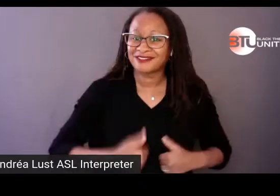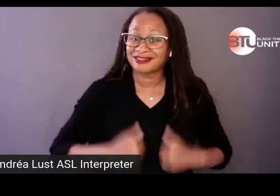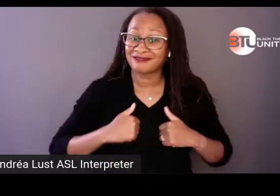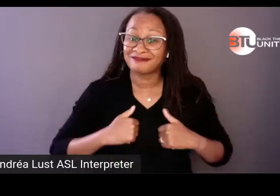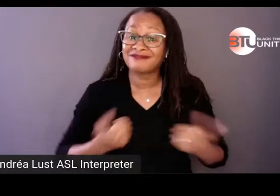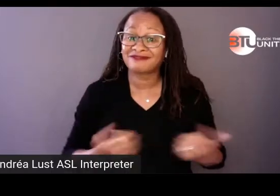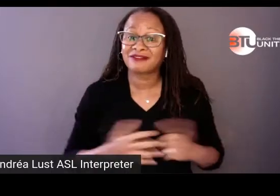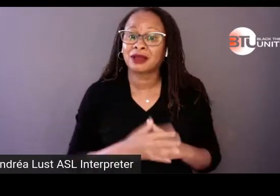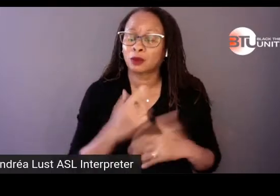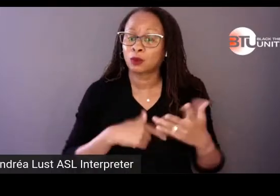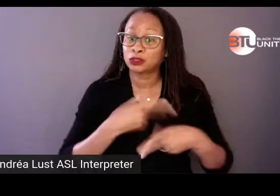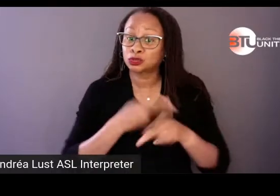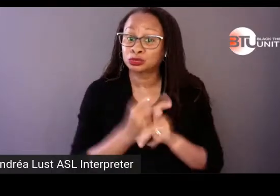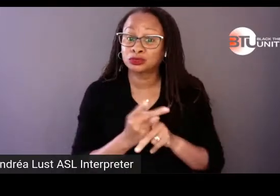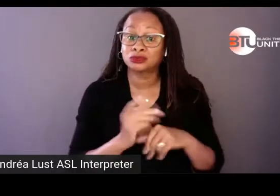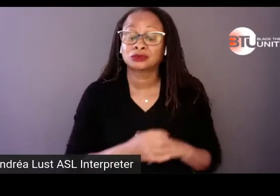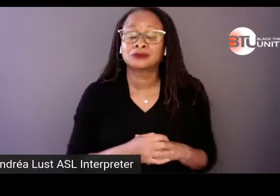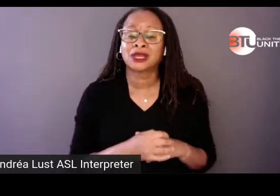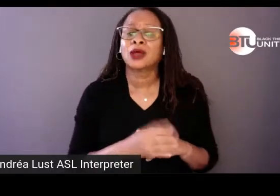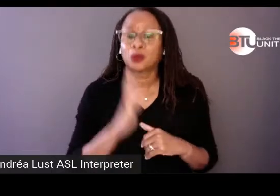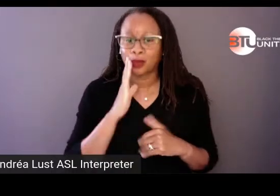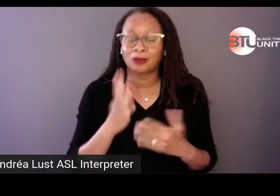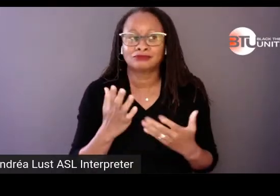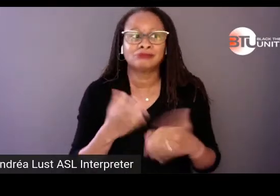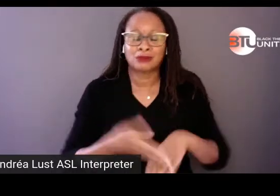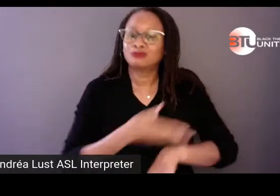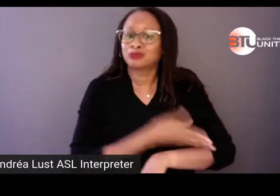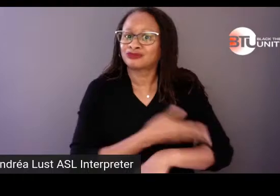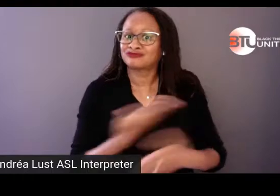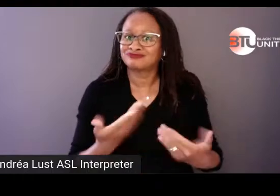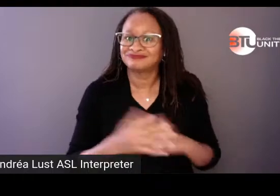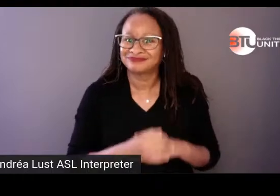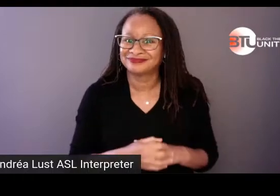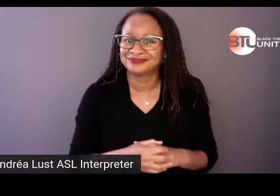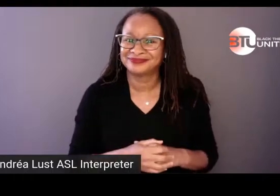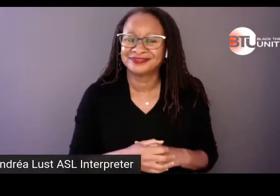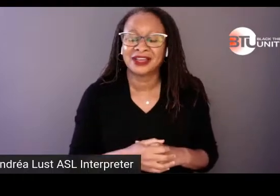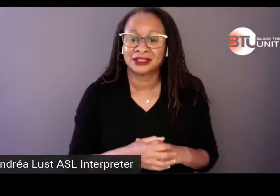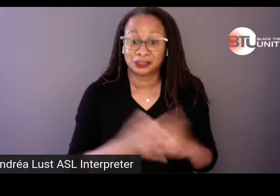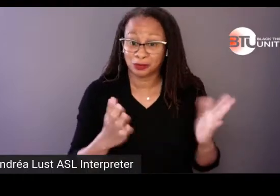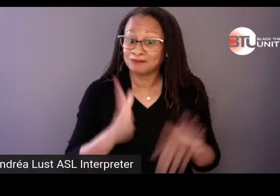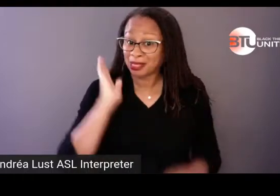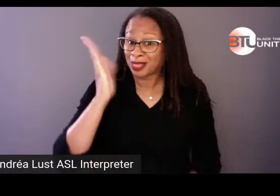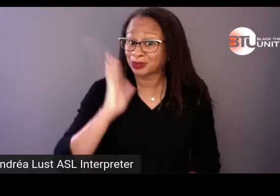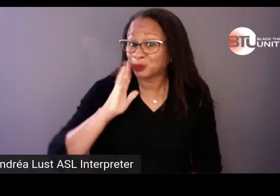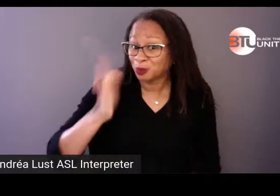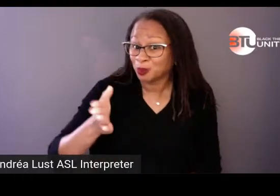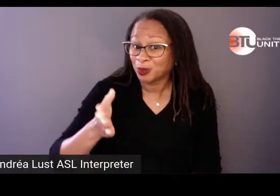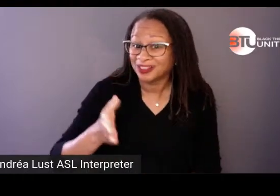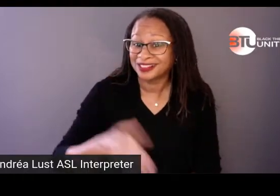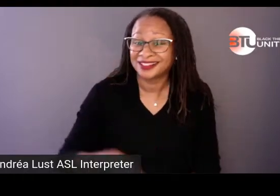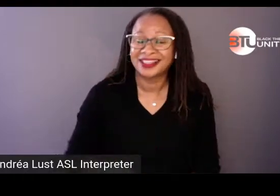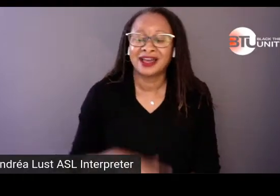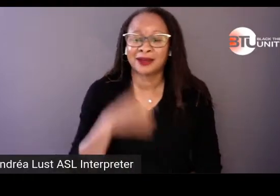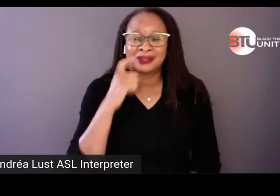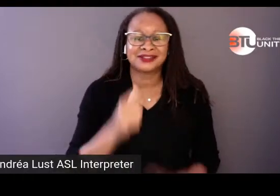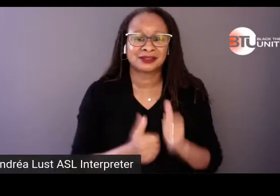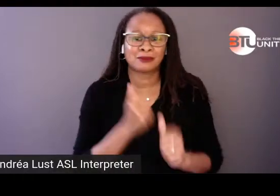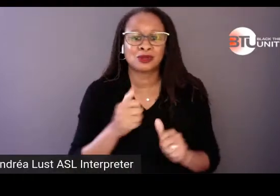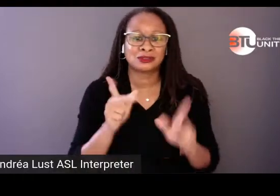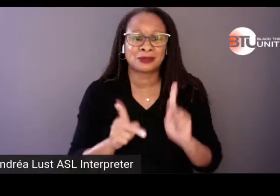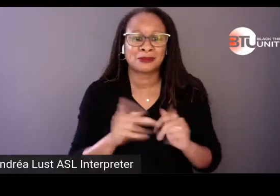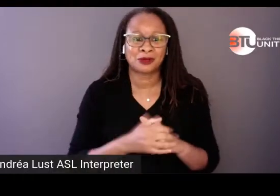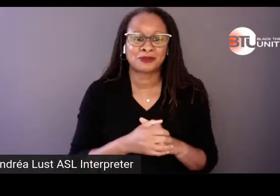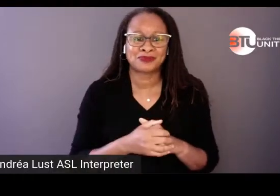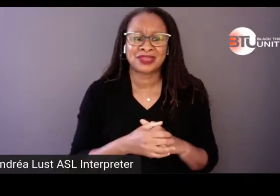what you produce, the better. But I'm going to give you that lecture just because most people hear about,